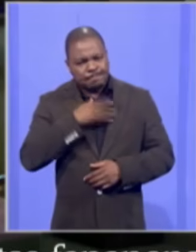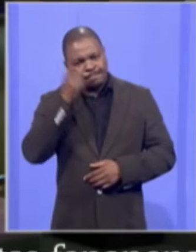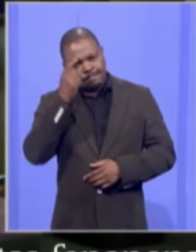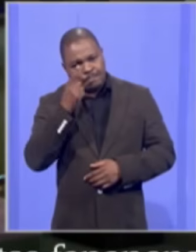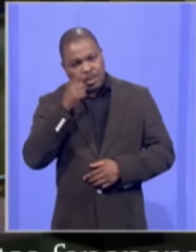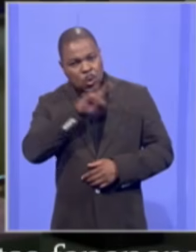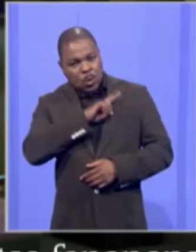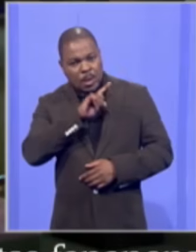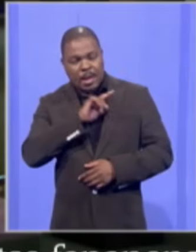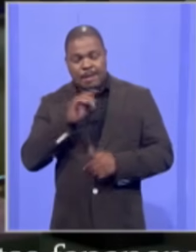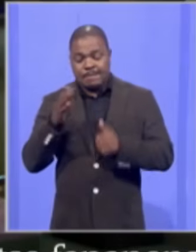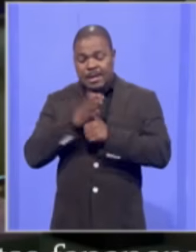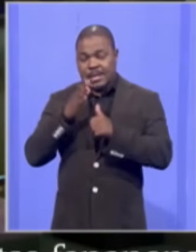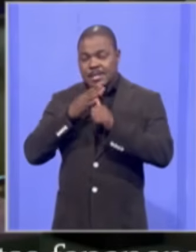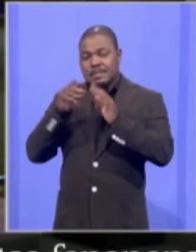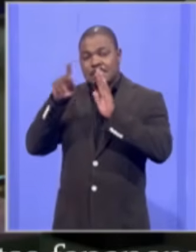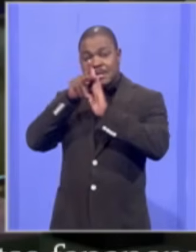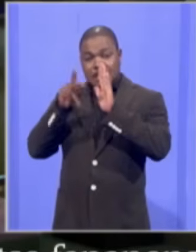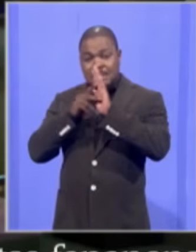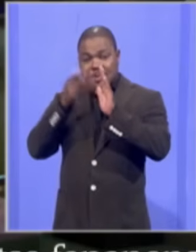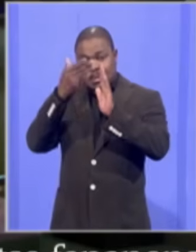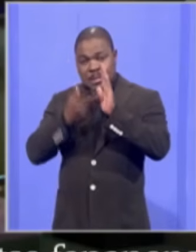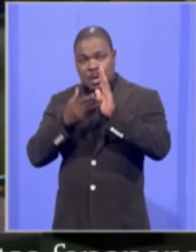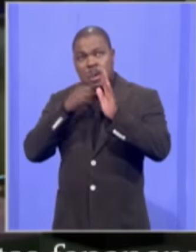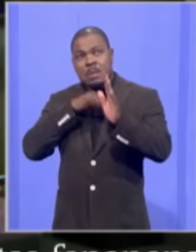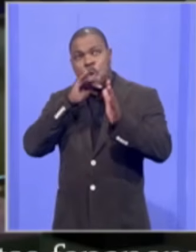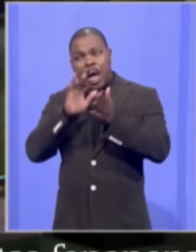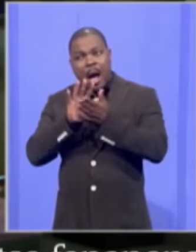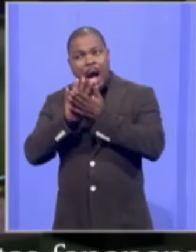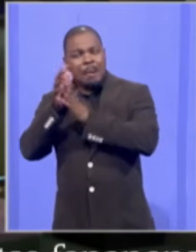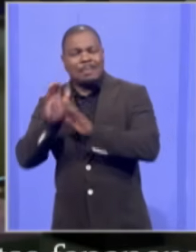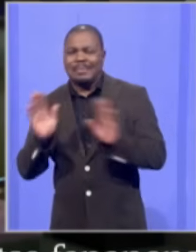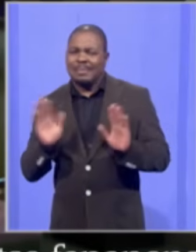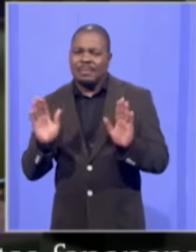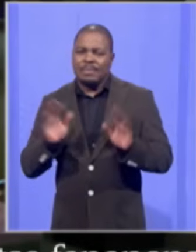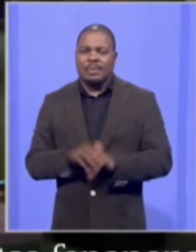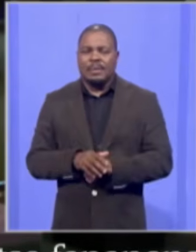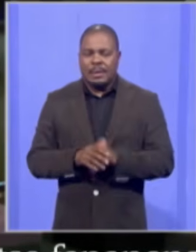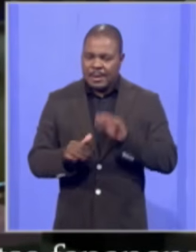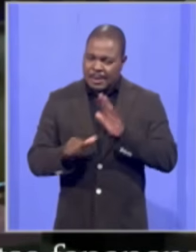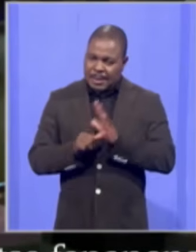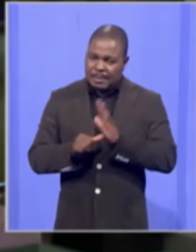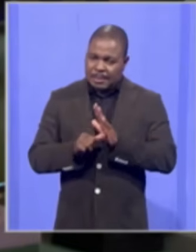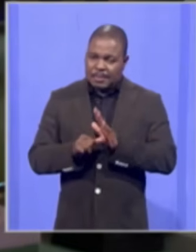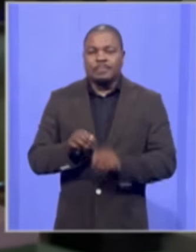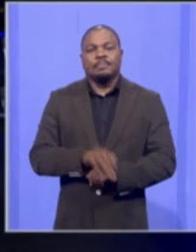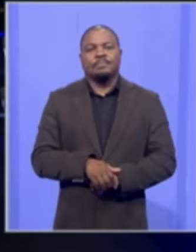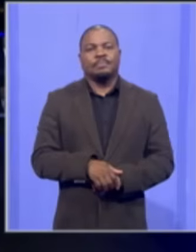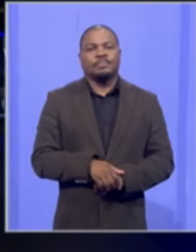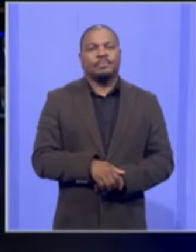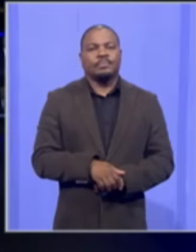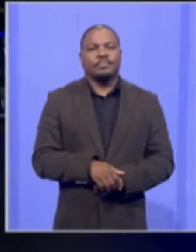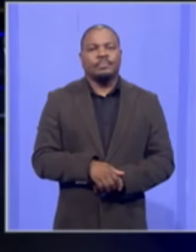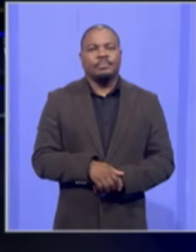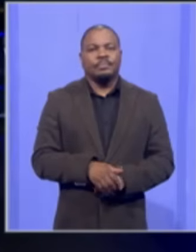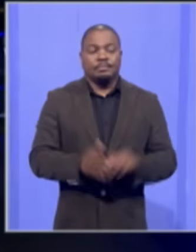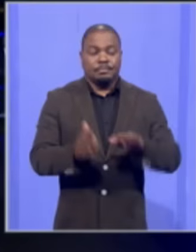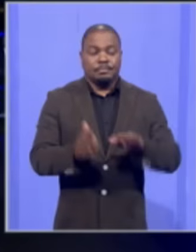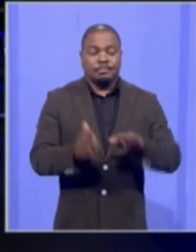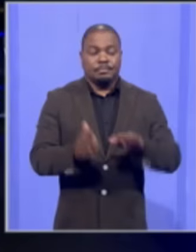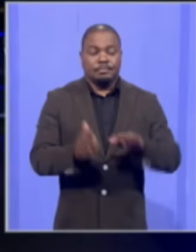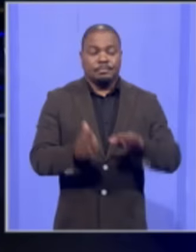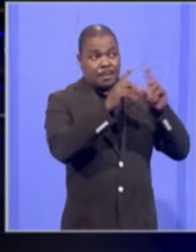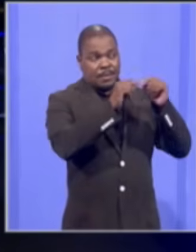of, firstly, do not do any harm. And that's important for us. Haritwa